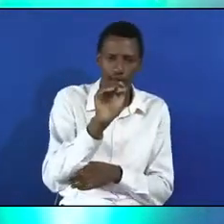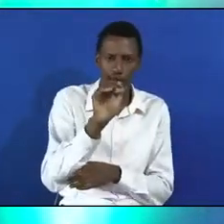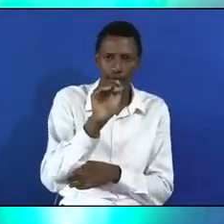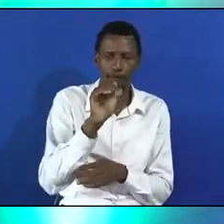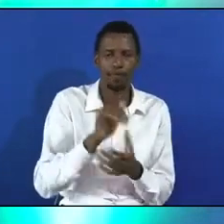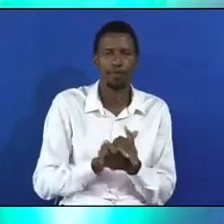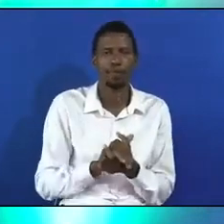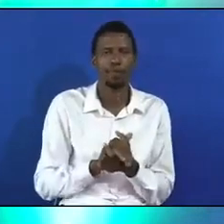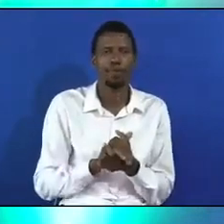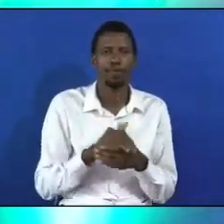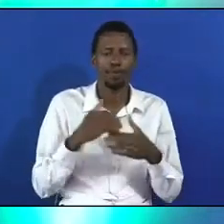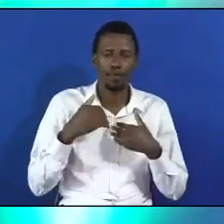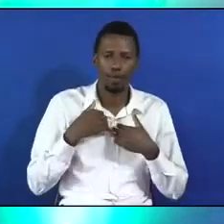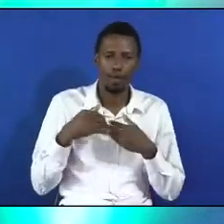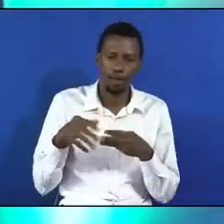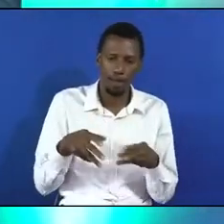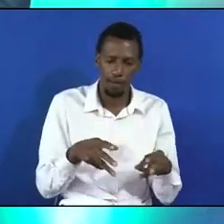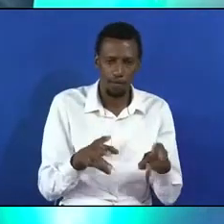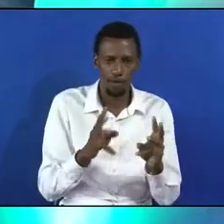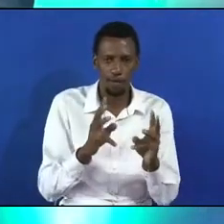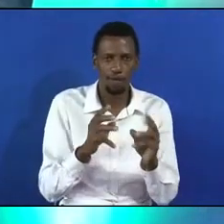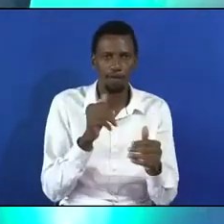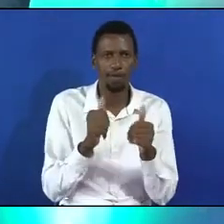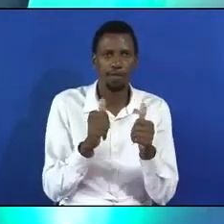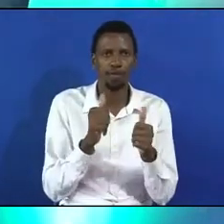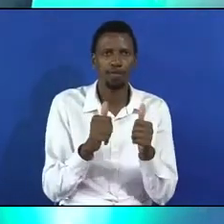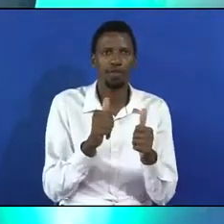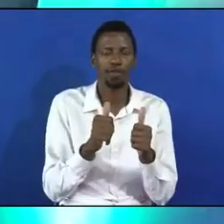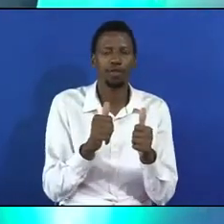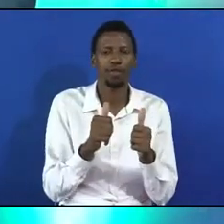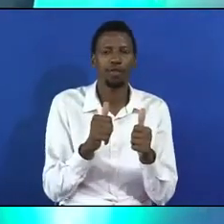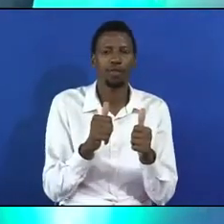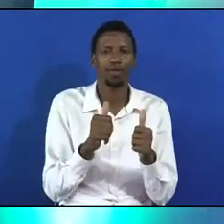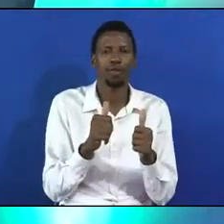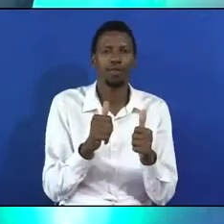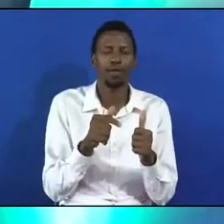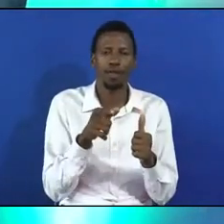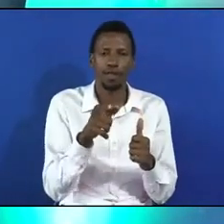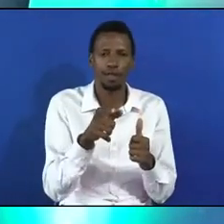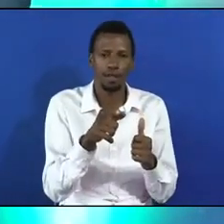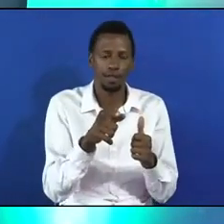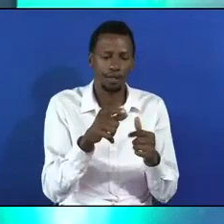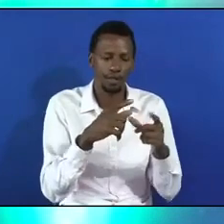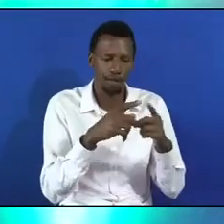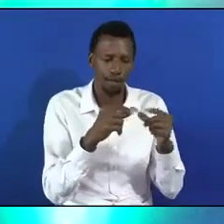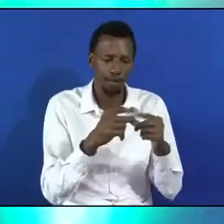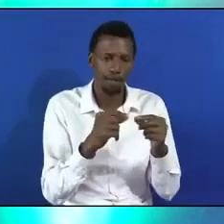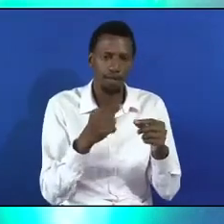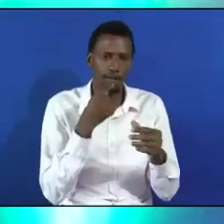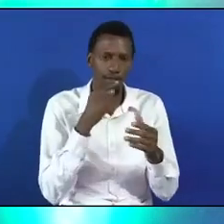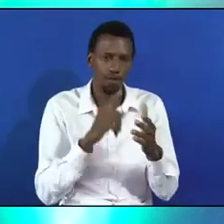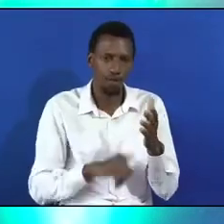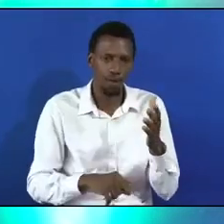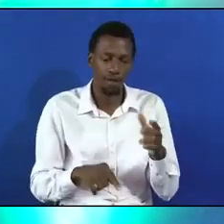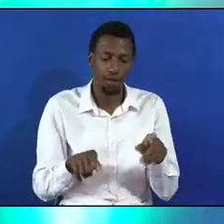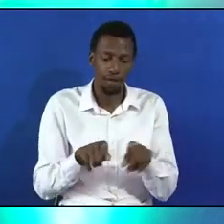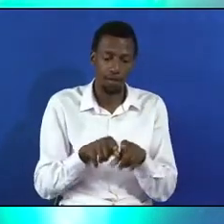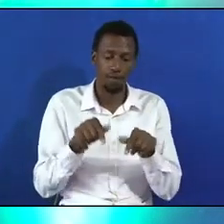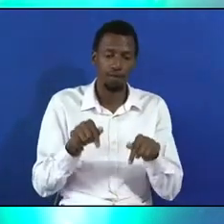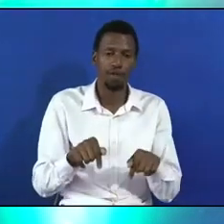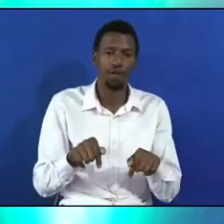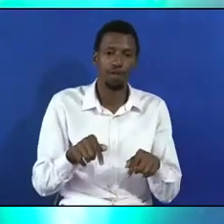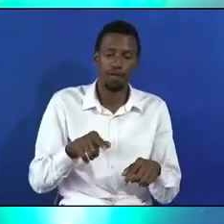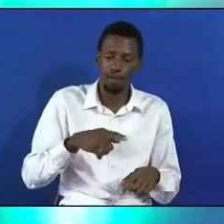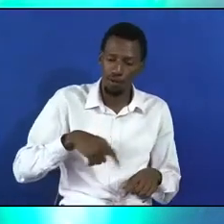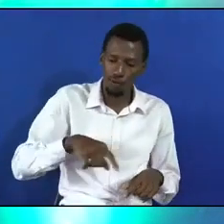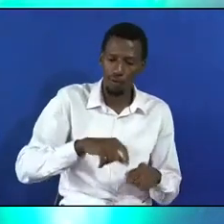like the way the recipient of the original recipient of this statement took it, even as today,